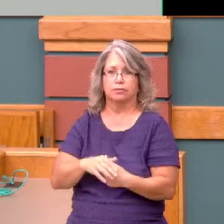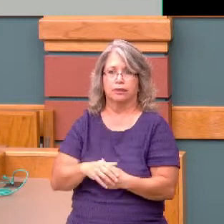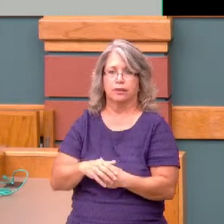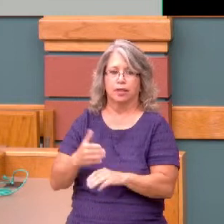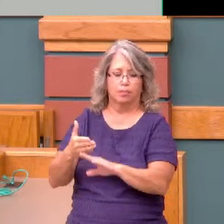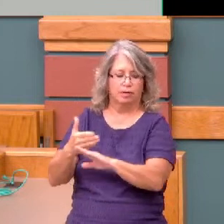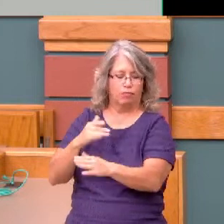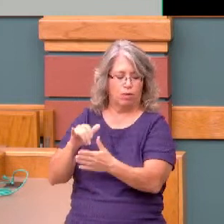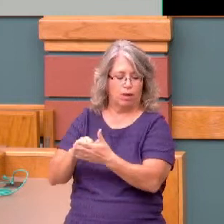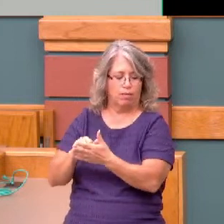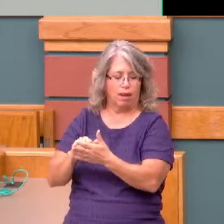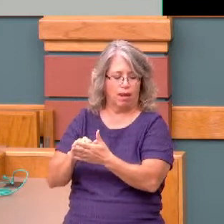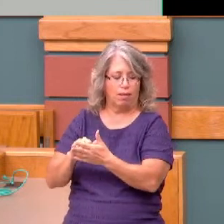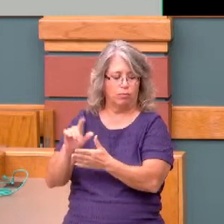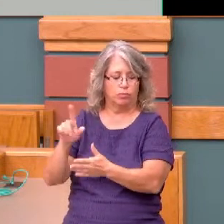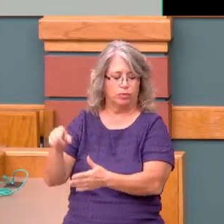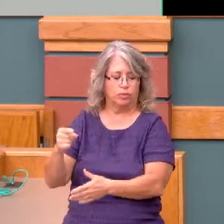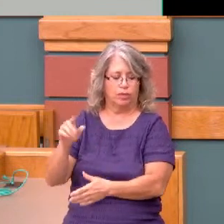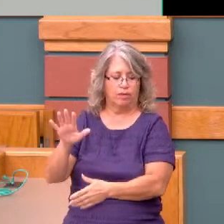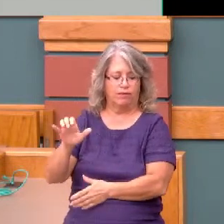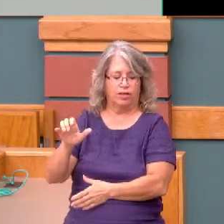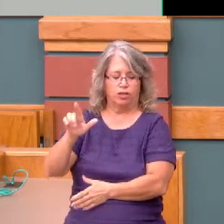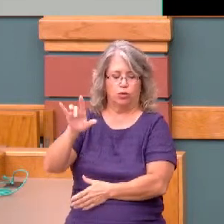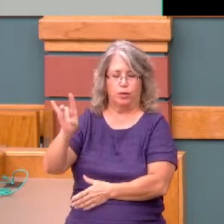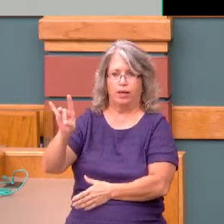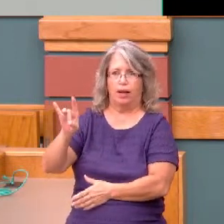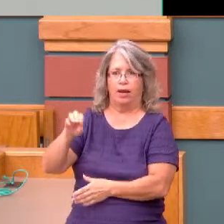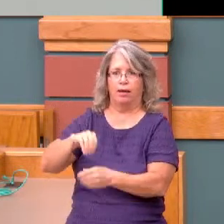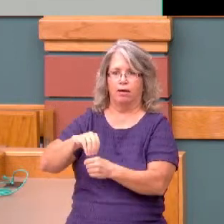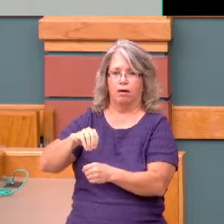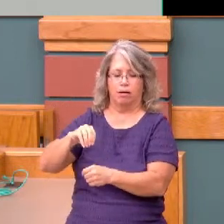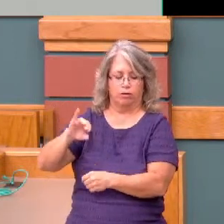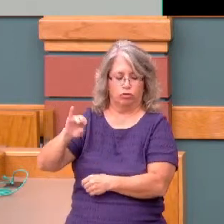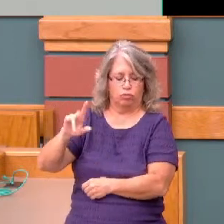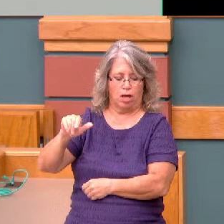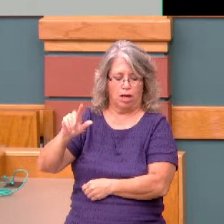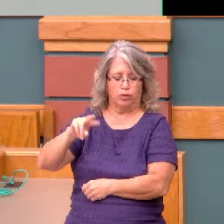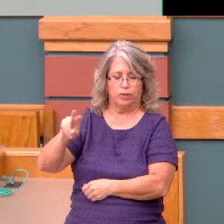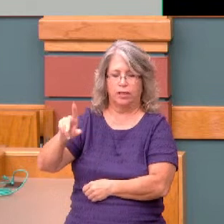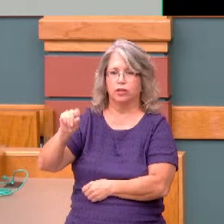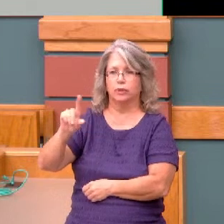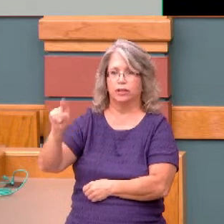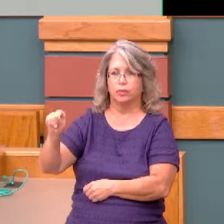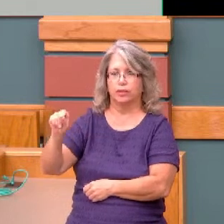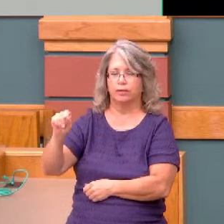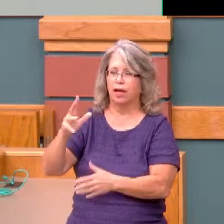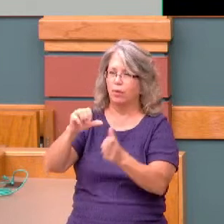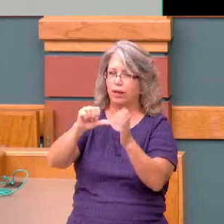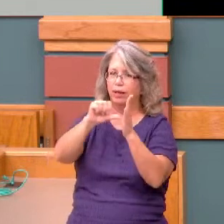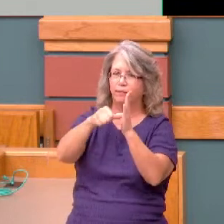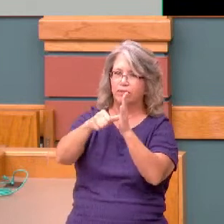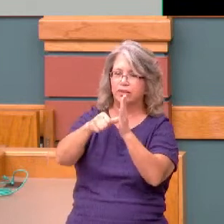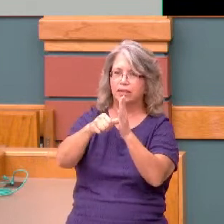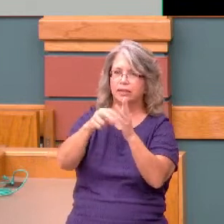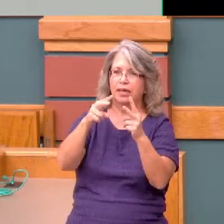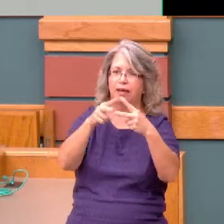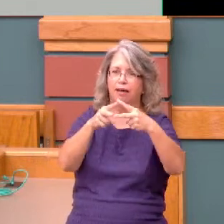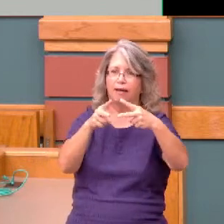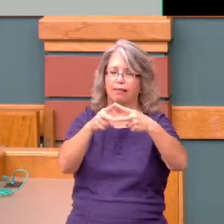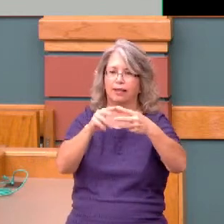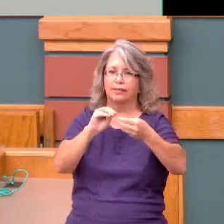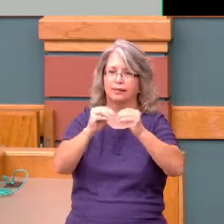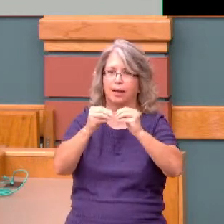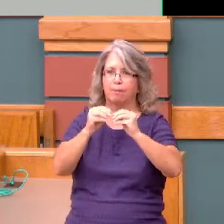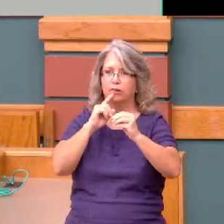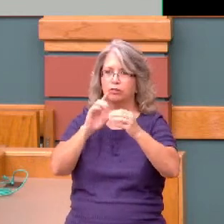at 528 on July 22nd of 2020. I want to point out that these numbers are linked to each other